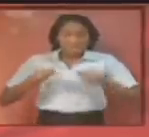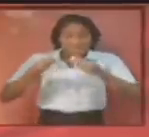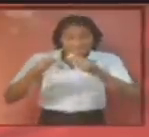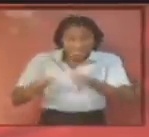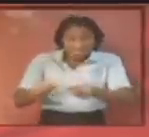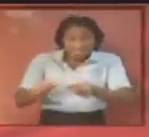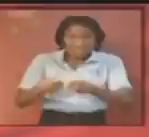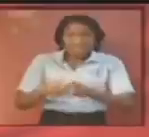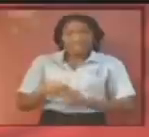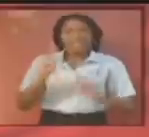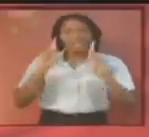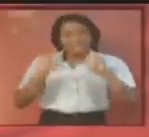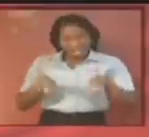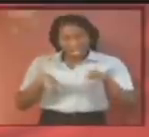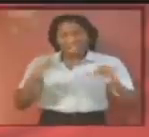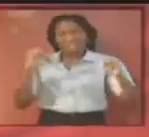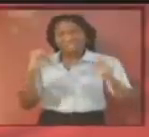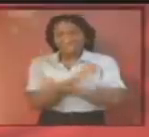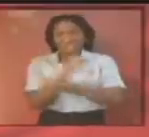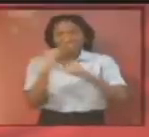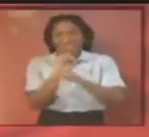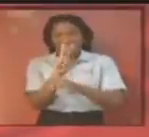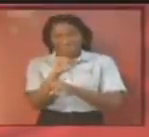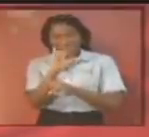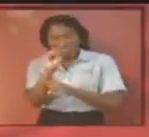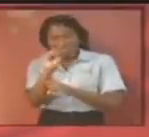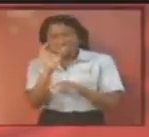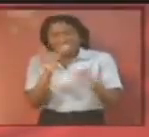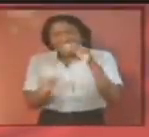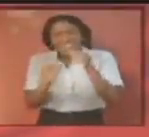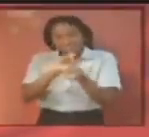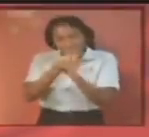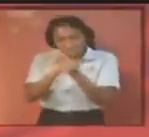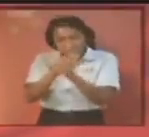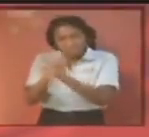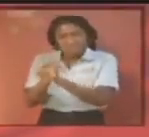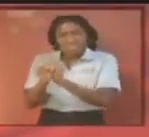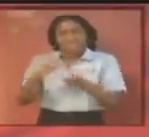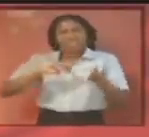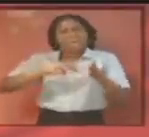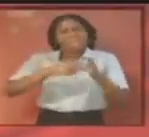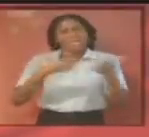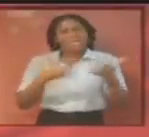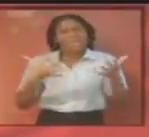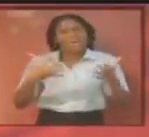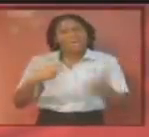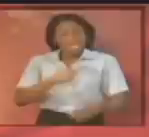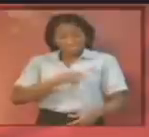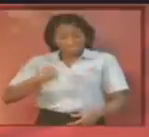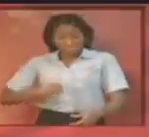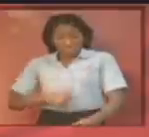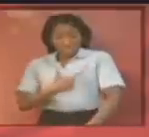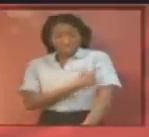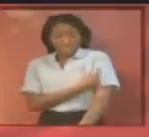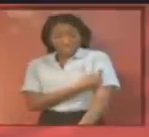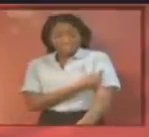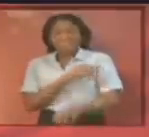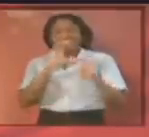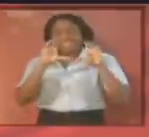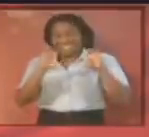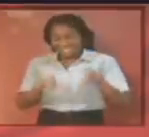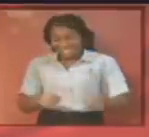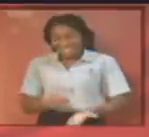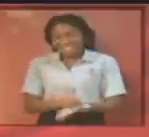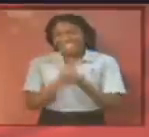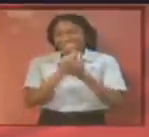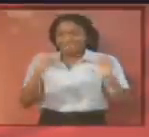B.1.351. So we can reasonably expect the Sinopharm to perform as well against the P1 vaccine. You understand why they changed the names